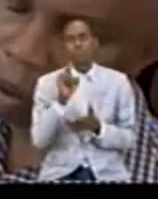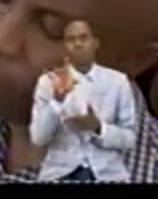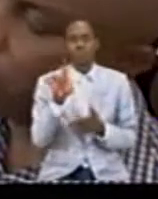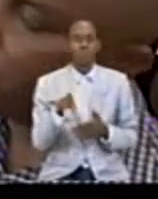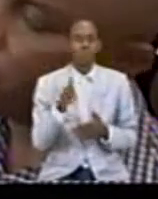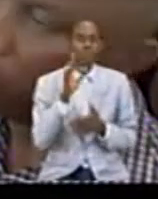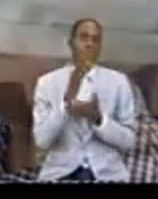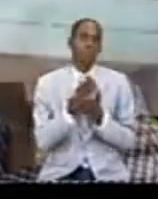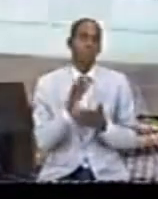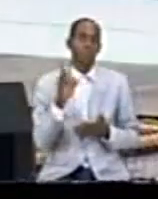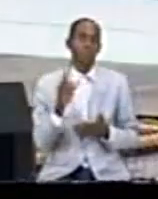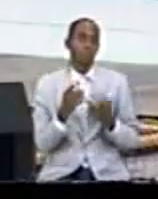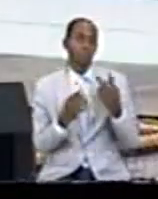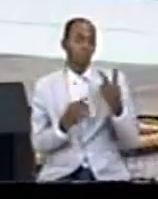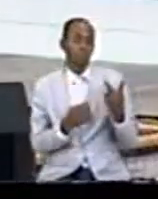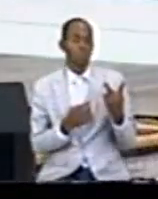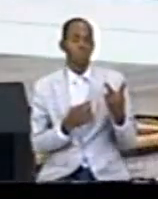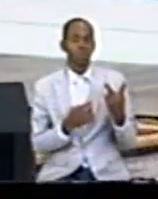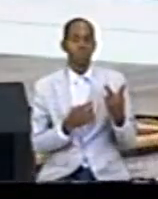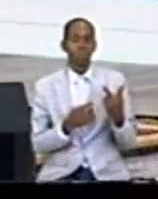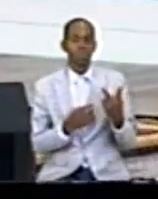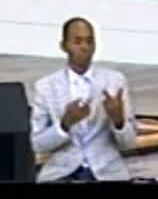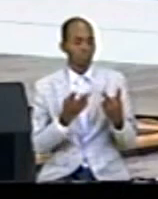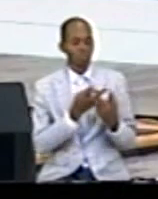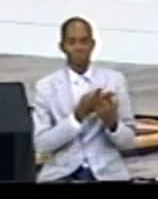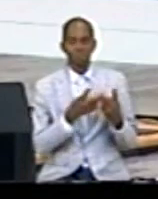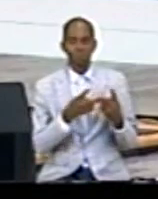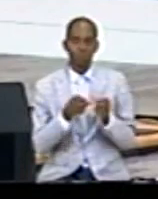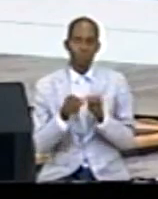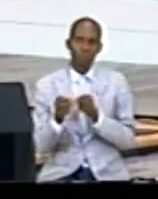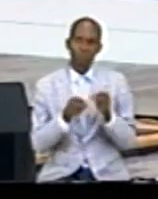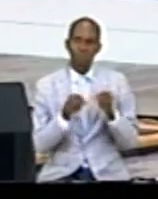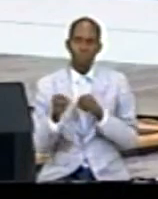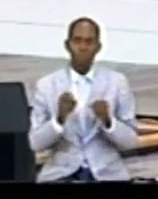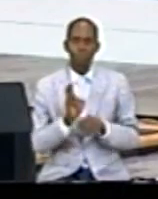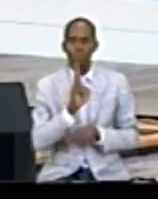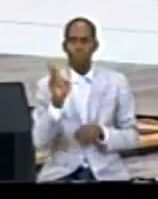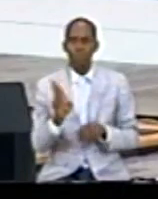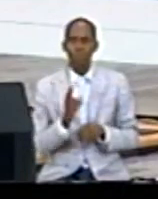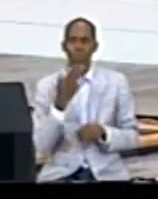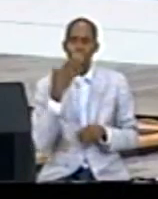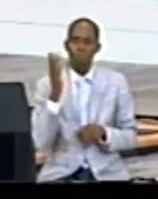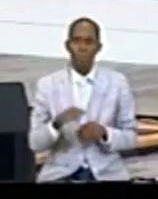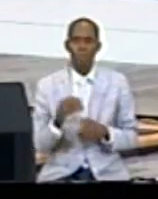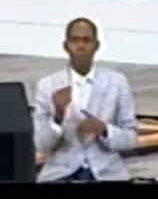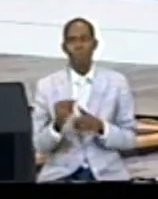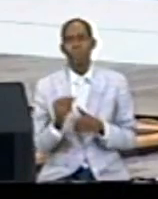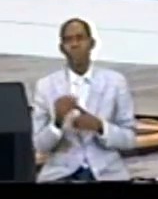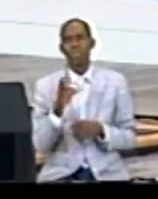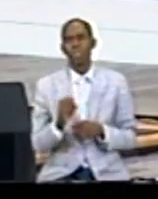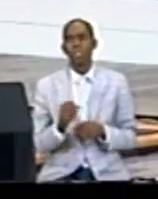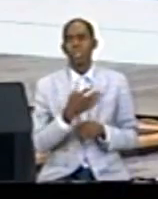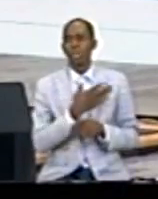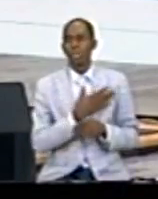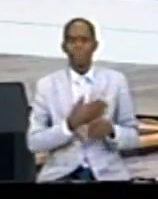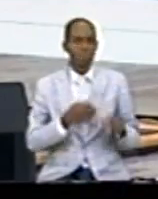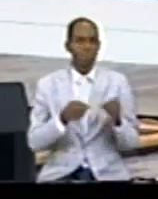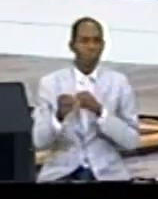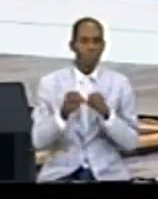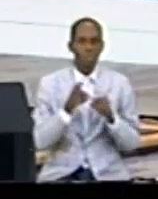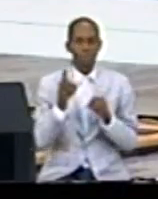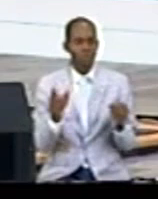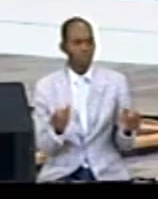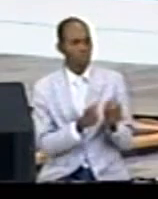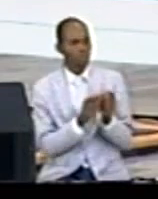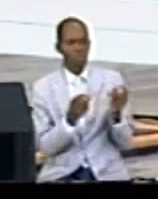somebody, two of them, they're fighting. And they're using abusive language and they're violent. And then you approach them